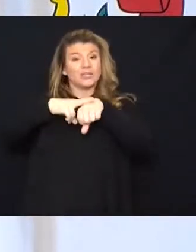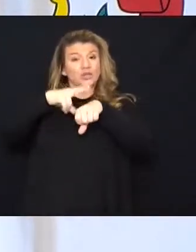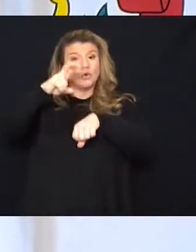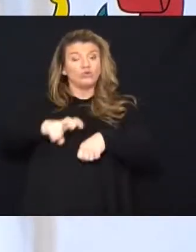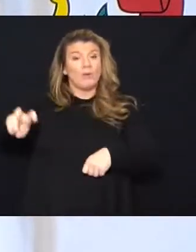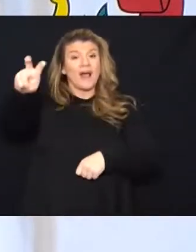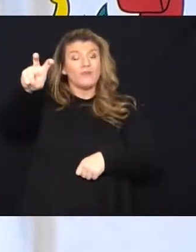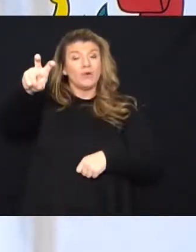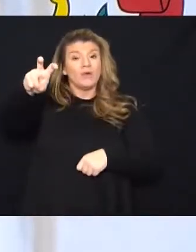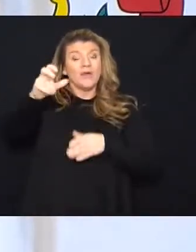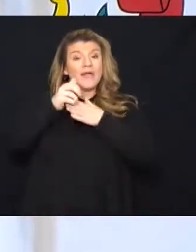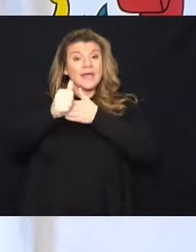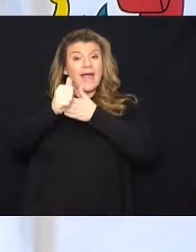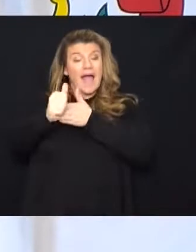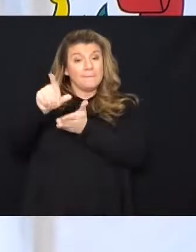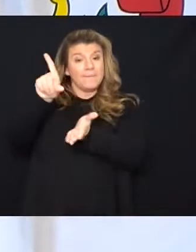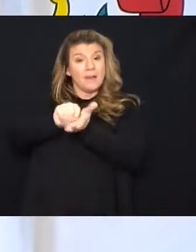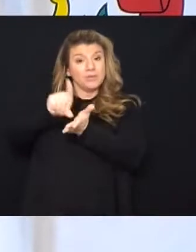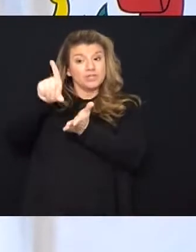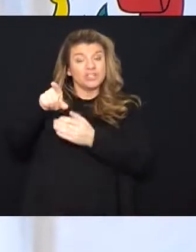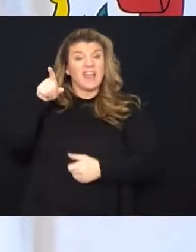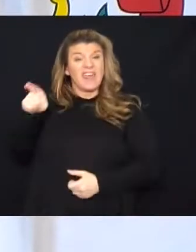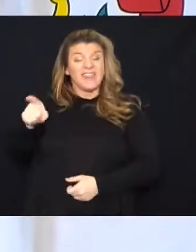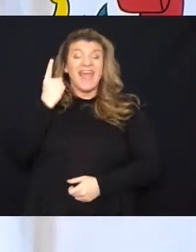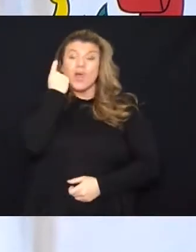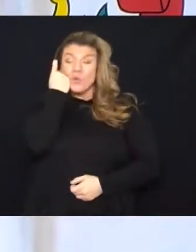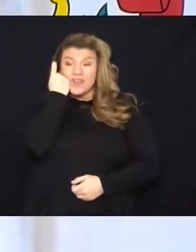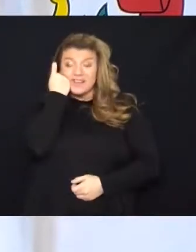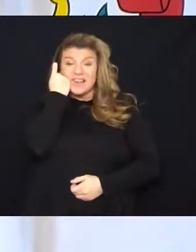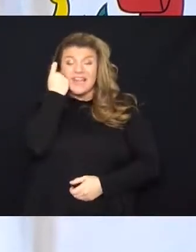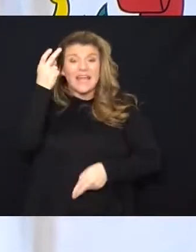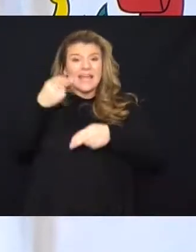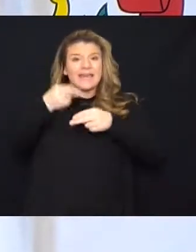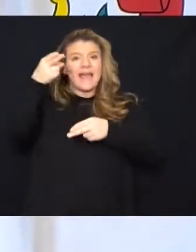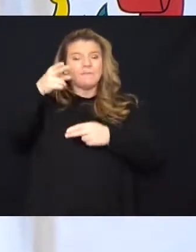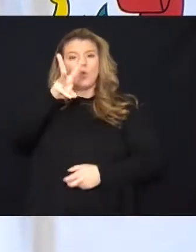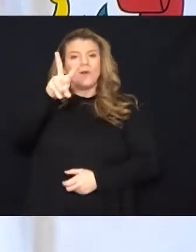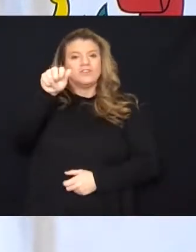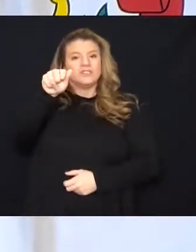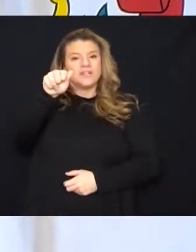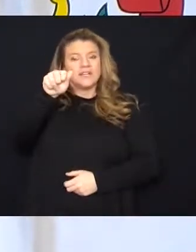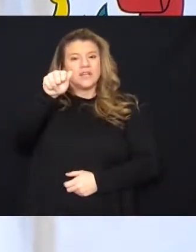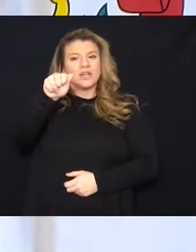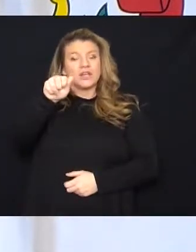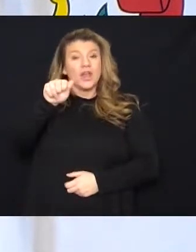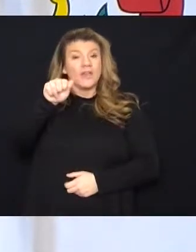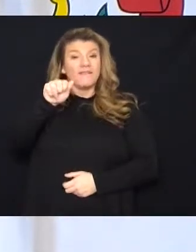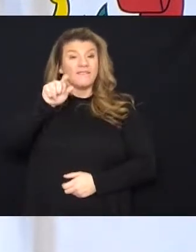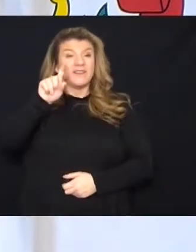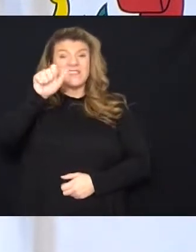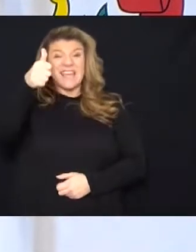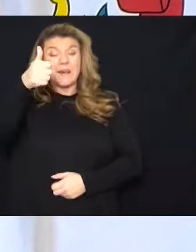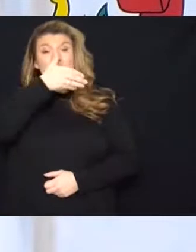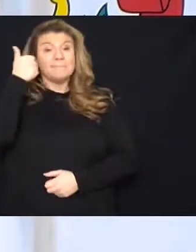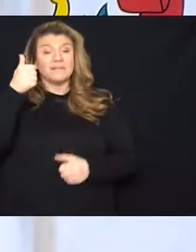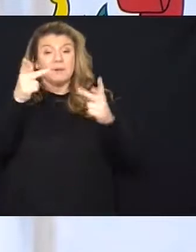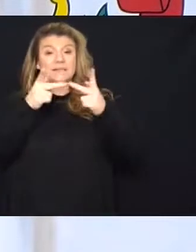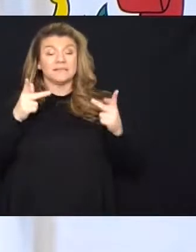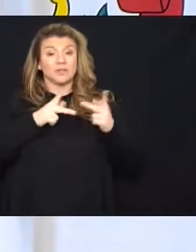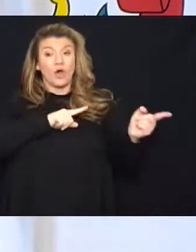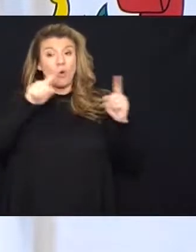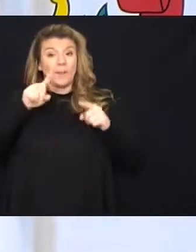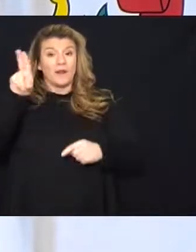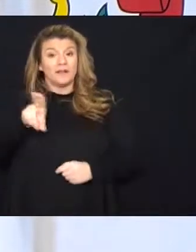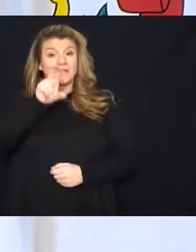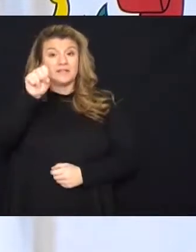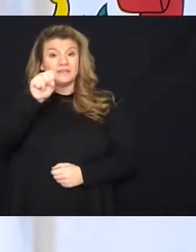guide publishers and everything, and they just came out and named West Virginia one of the 10 best places to go in the United